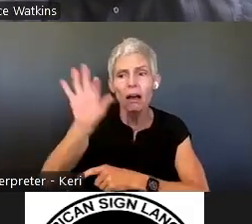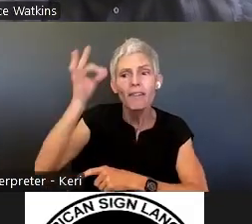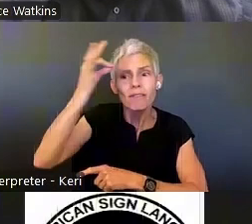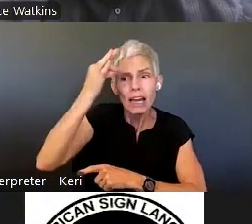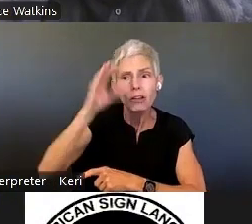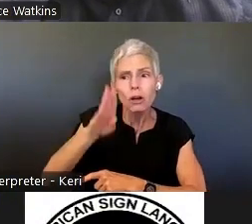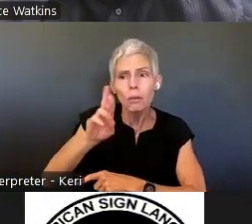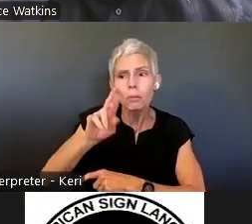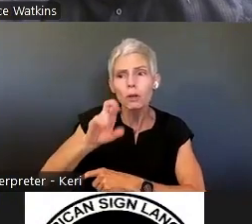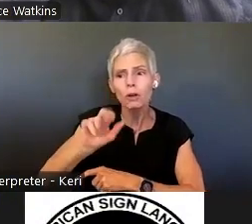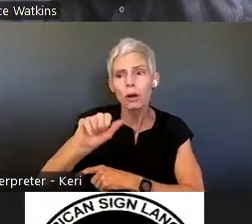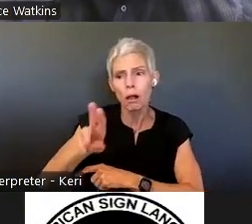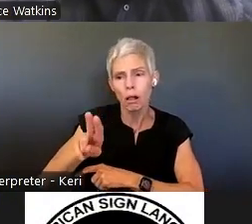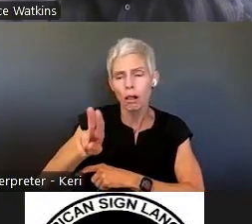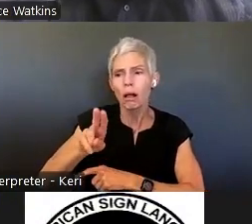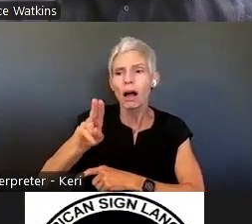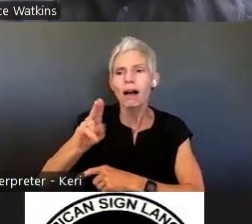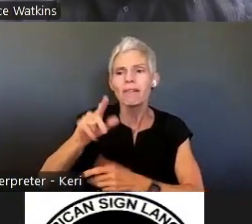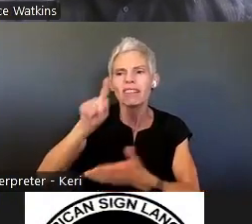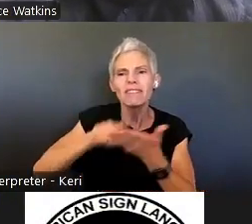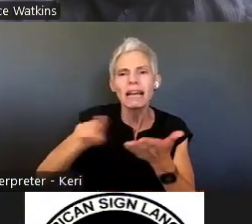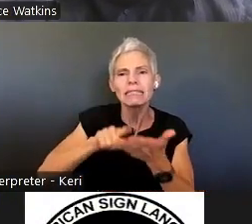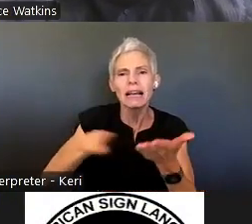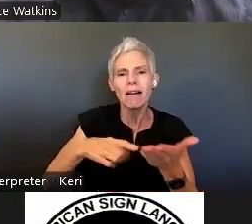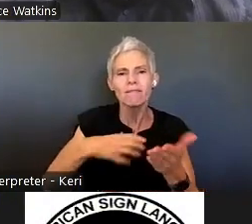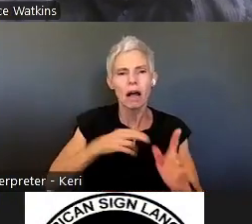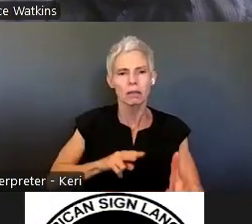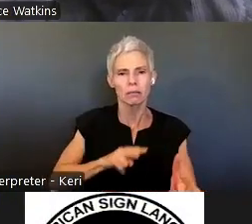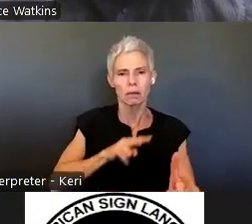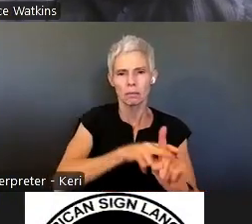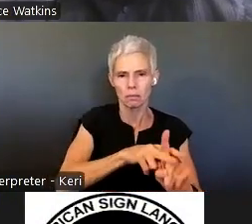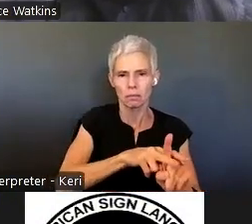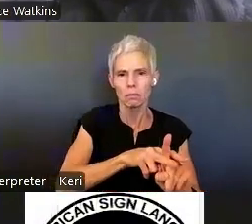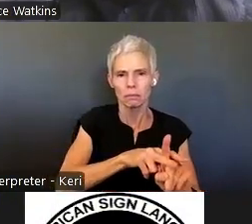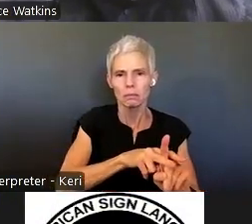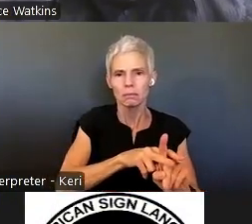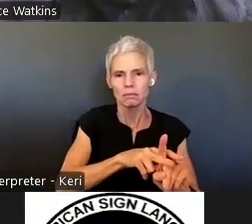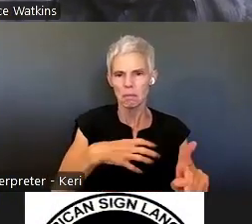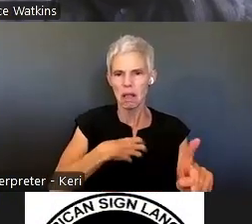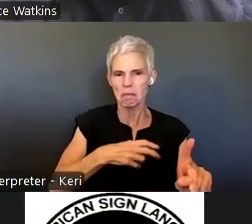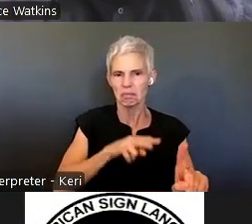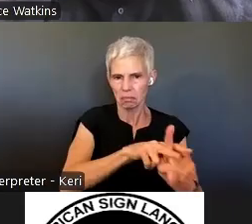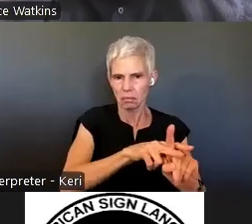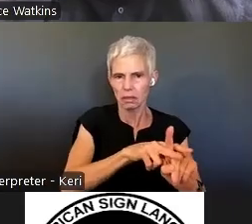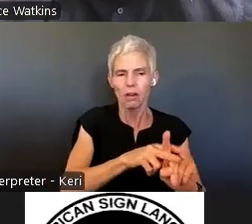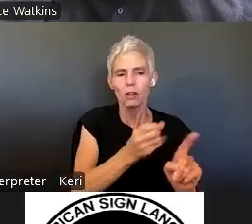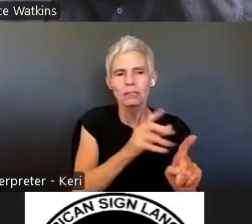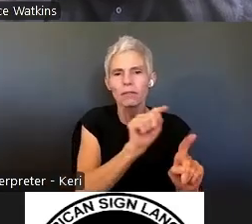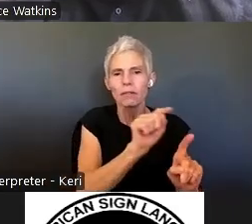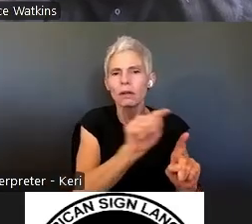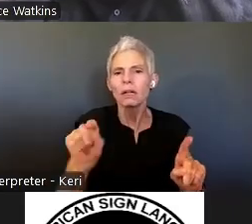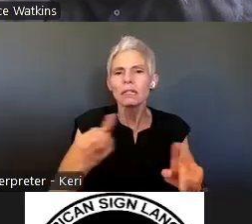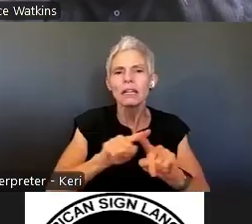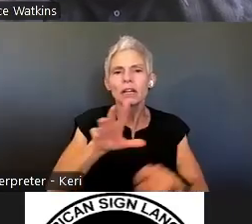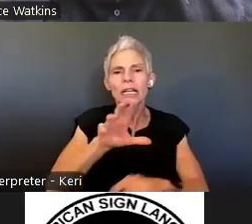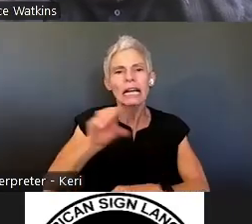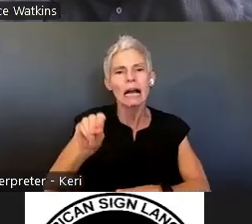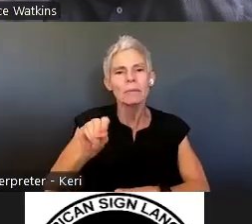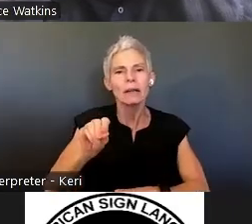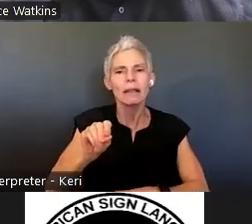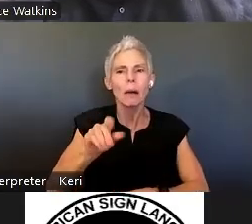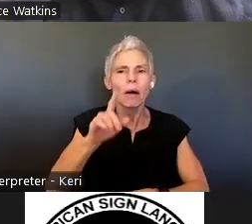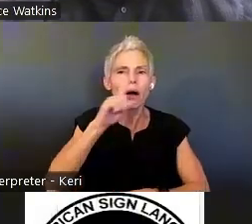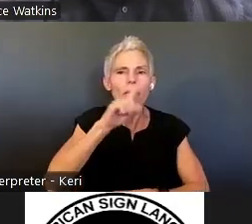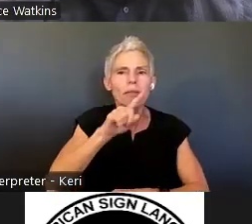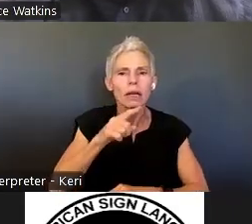did file a complaint against several companies for artificially inflating the rate of rents